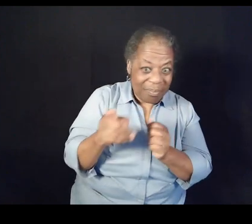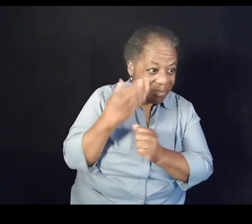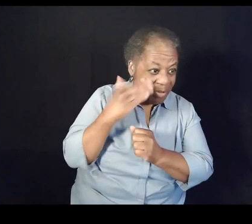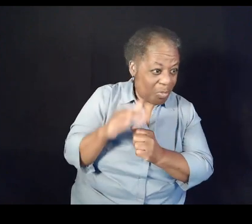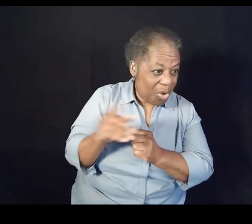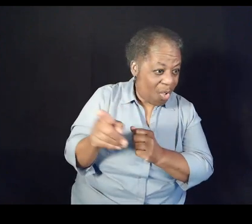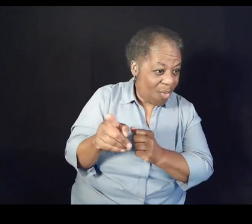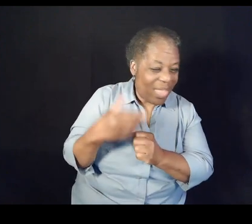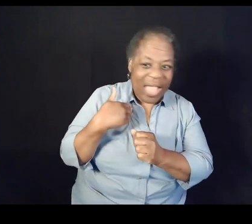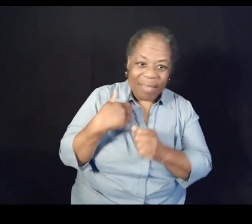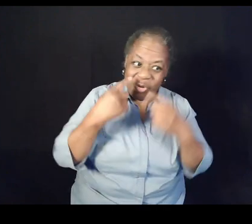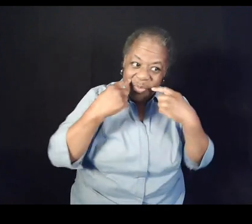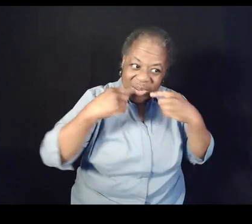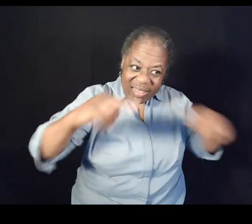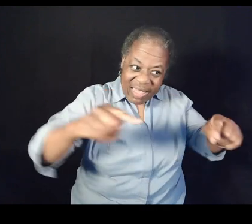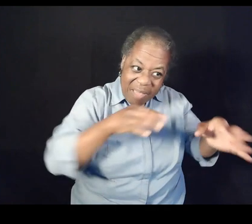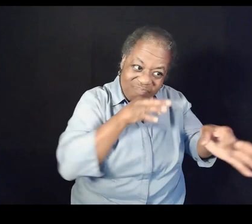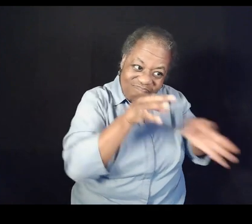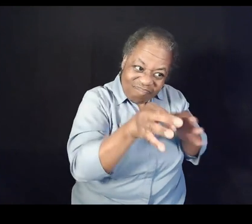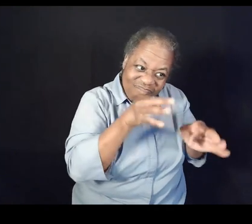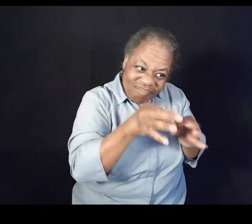to proclaim to you."